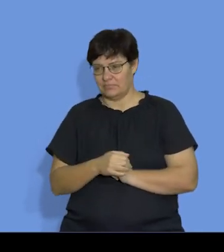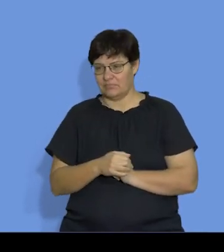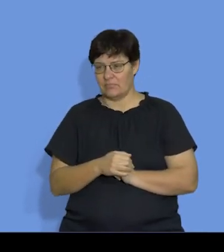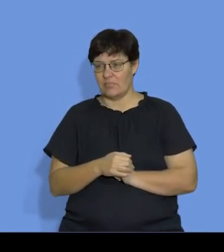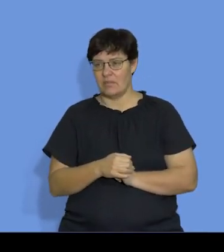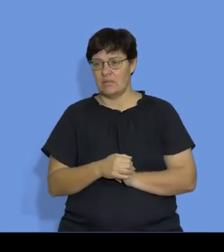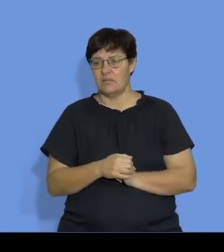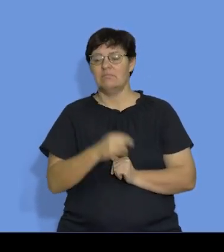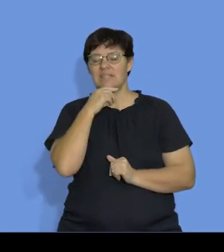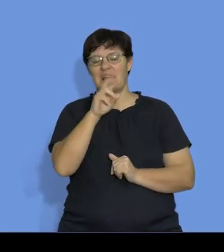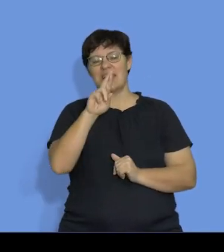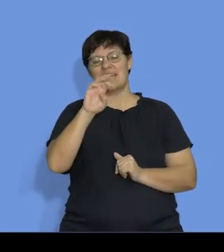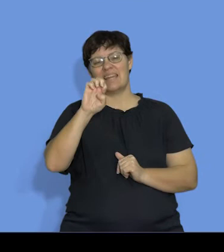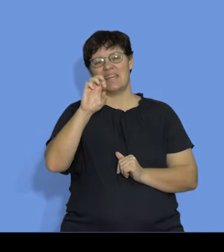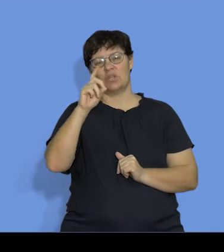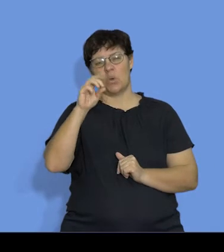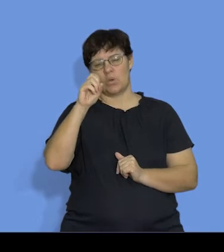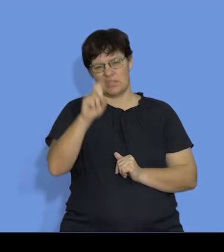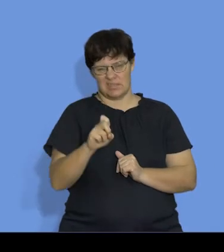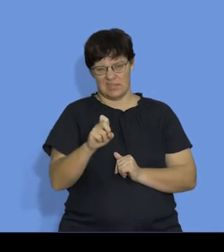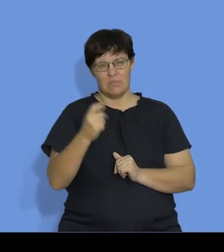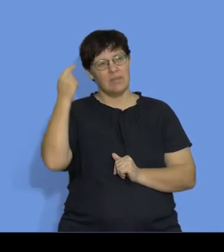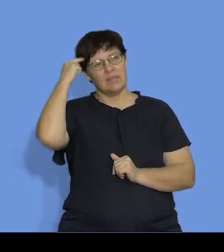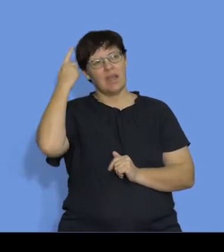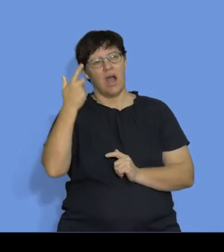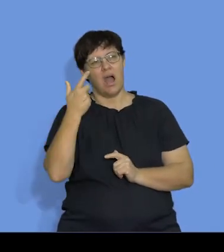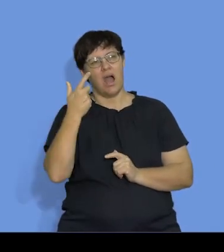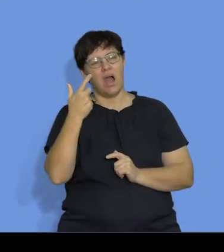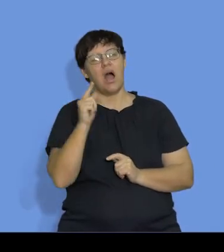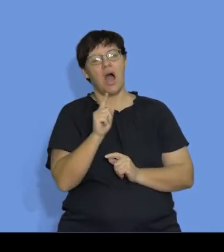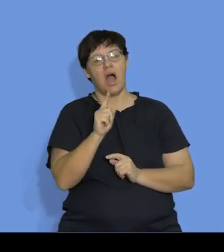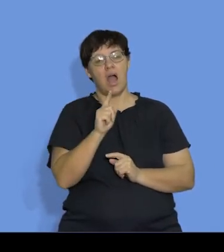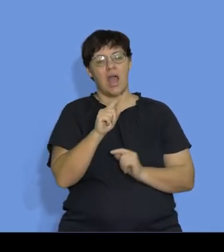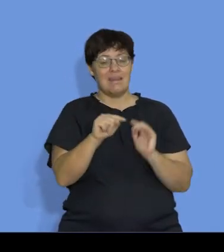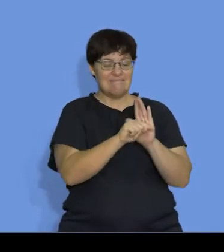a redox, let's think of it in terms of electron